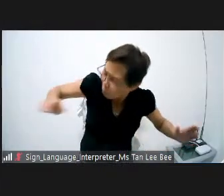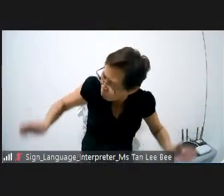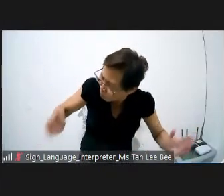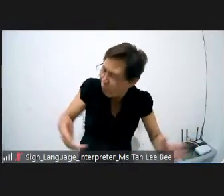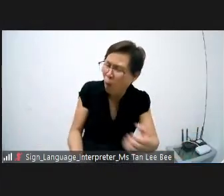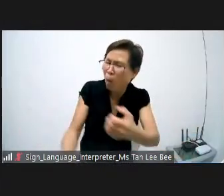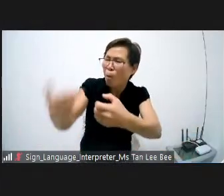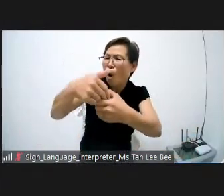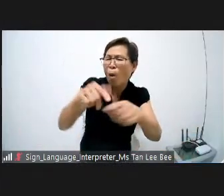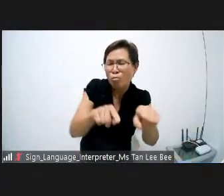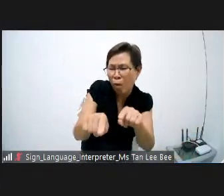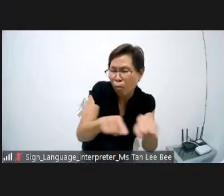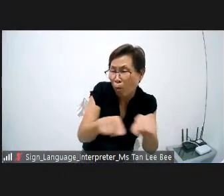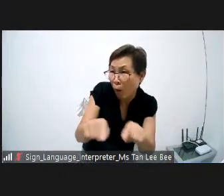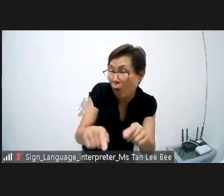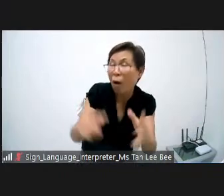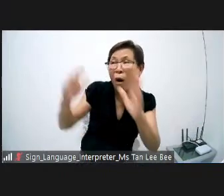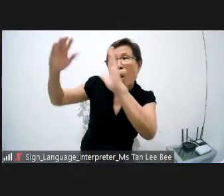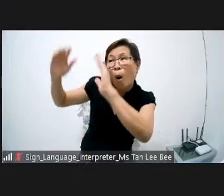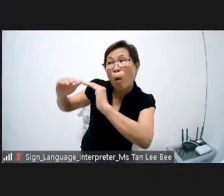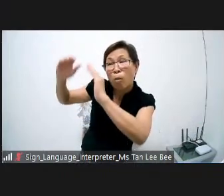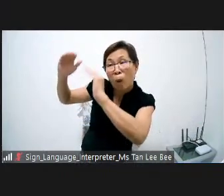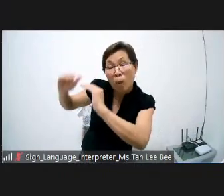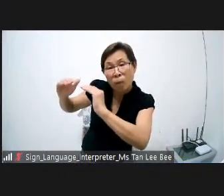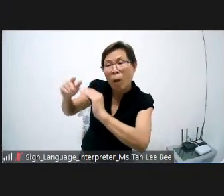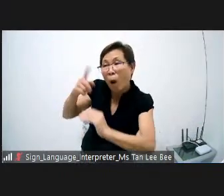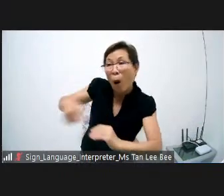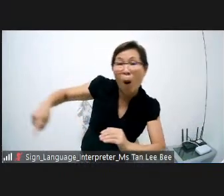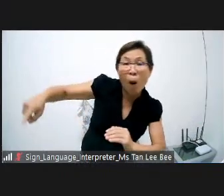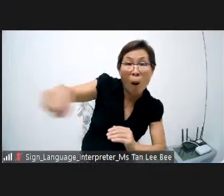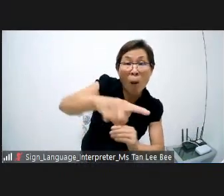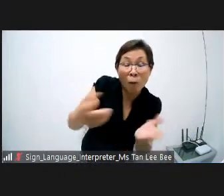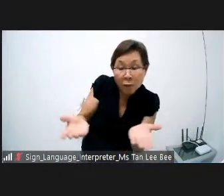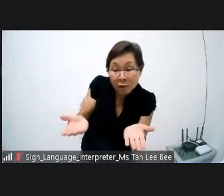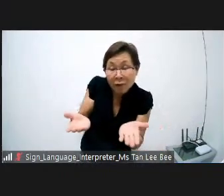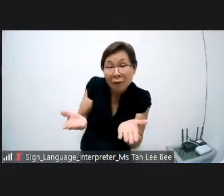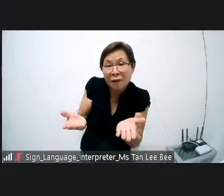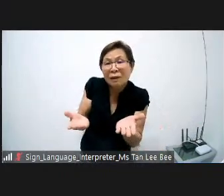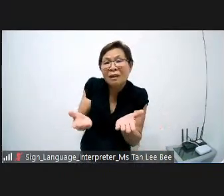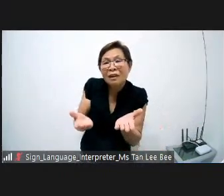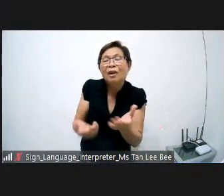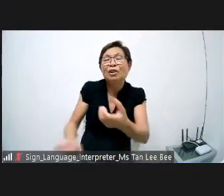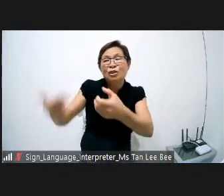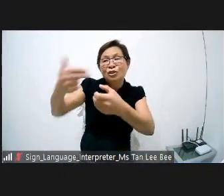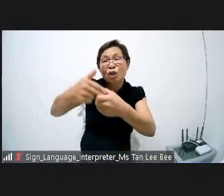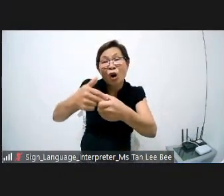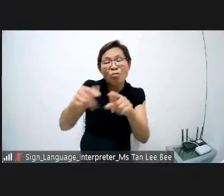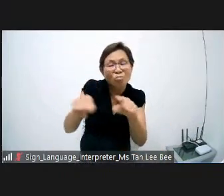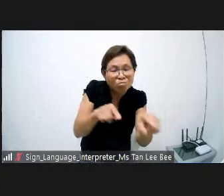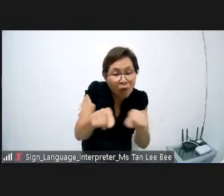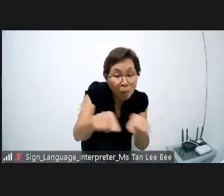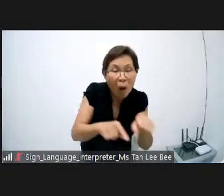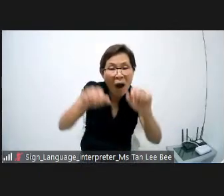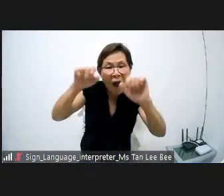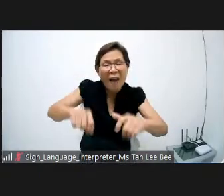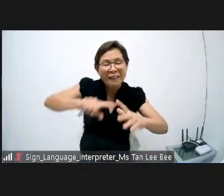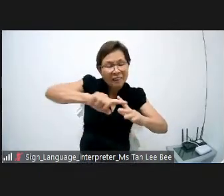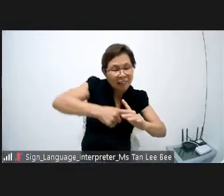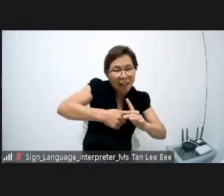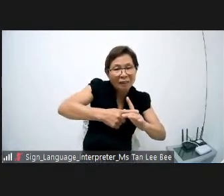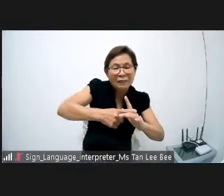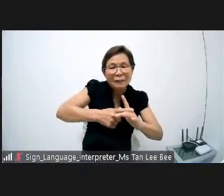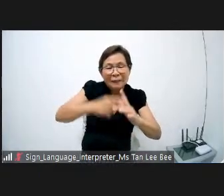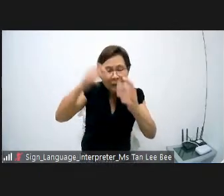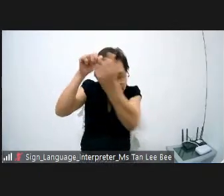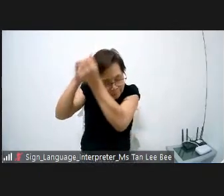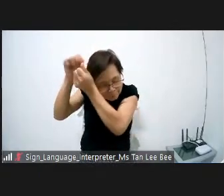in the competition. It is hoped that all of you here will be part of the competition and you can start to brainstorm